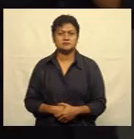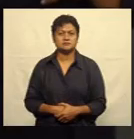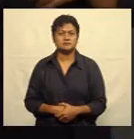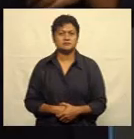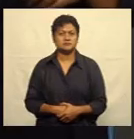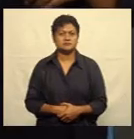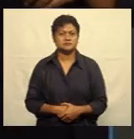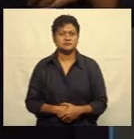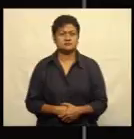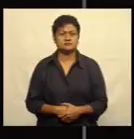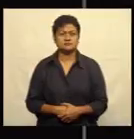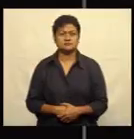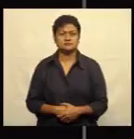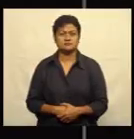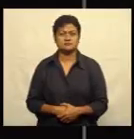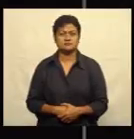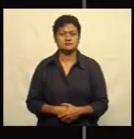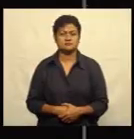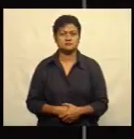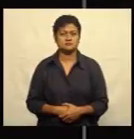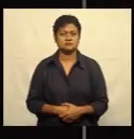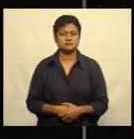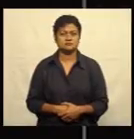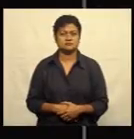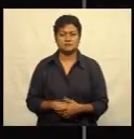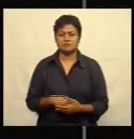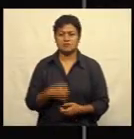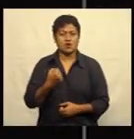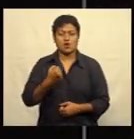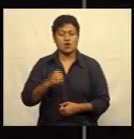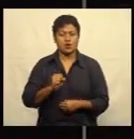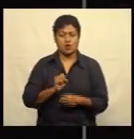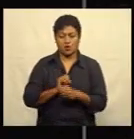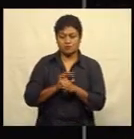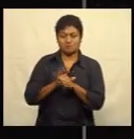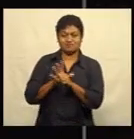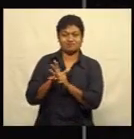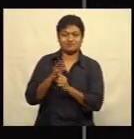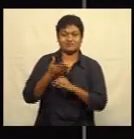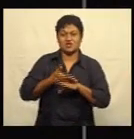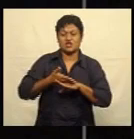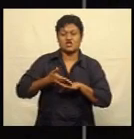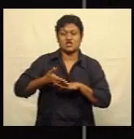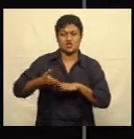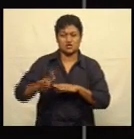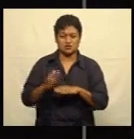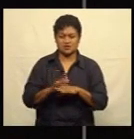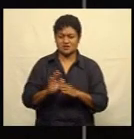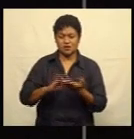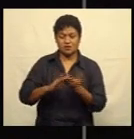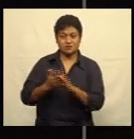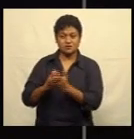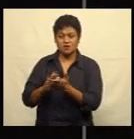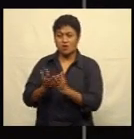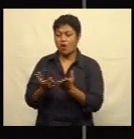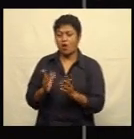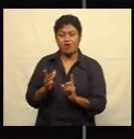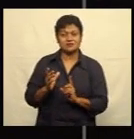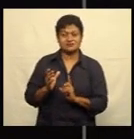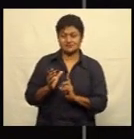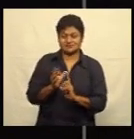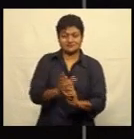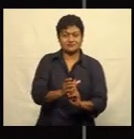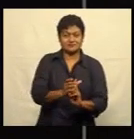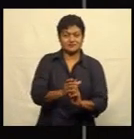controlled the super spreader event. There are no new cases either in the community or in managed isolation as Fiji's